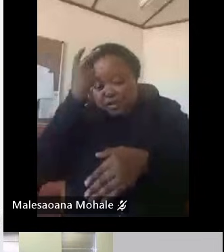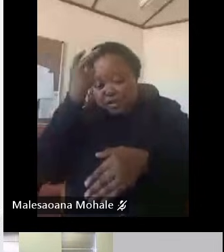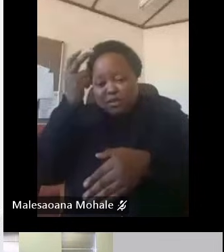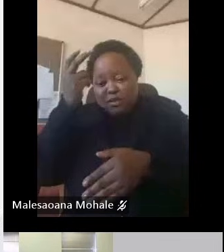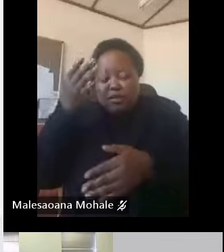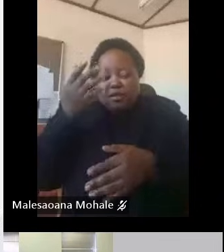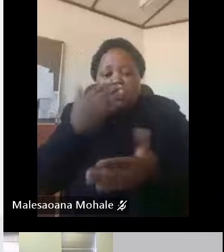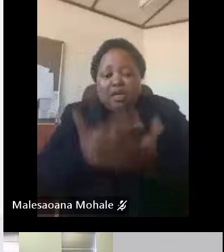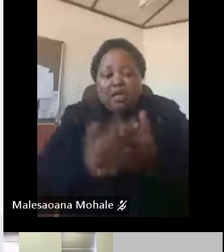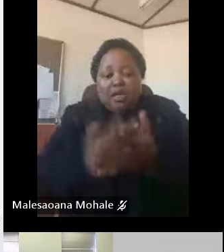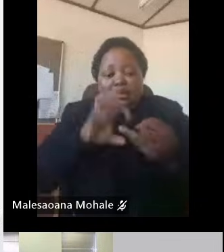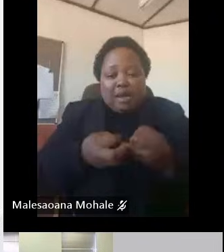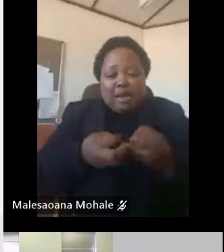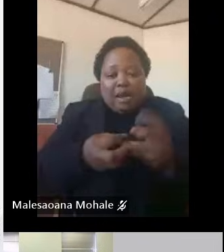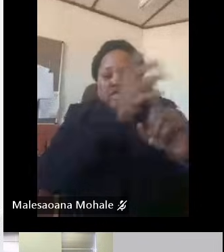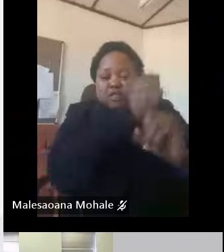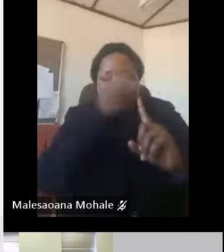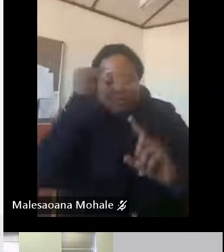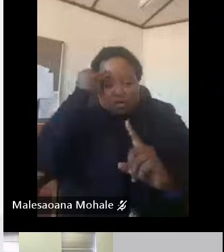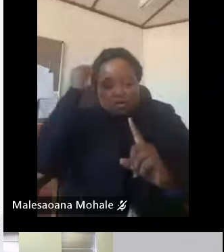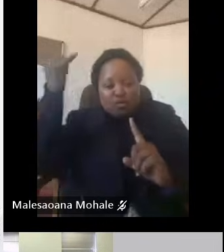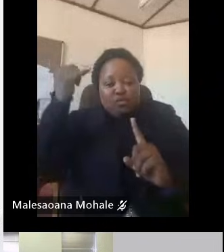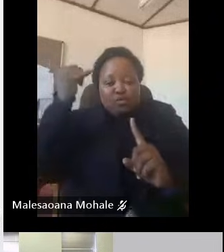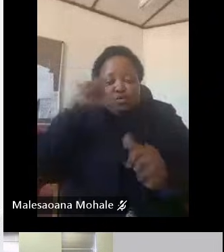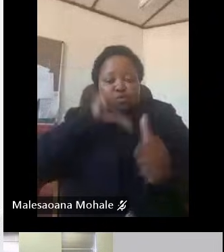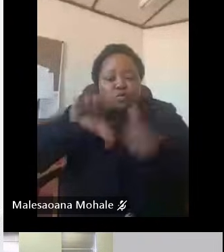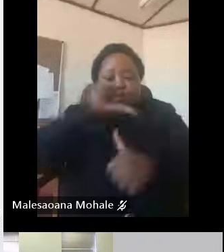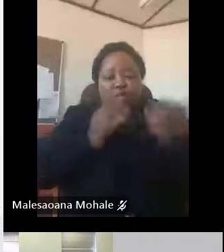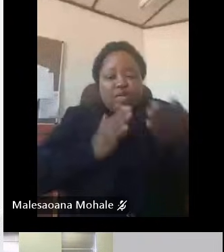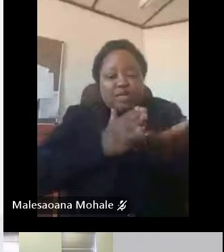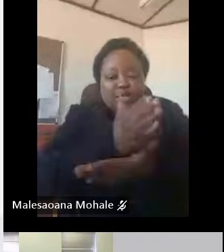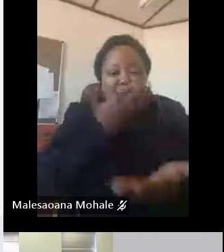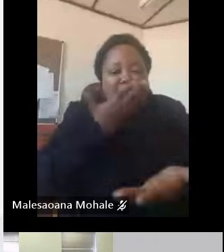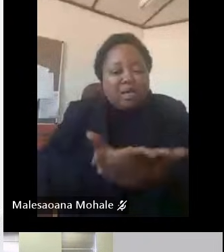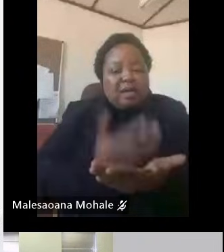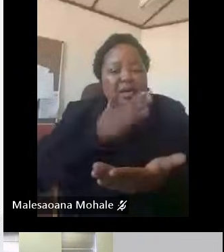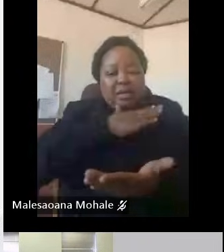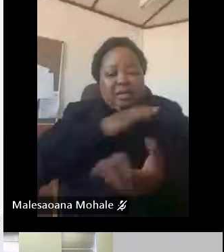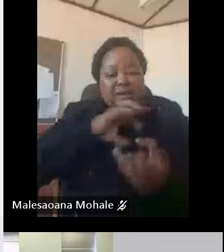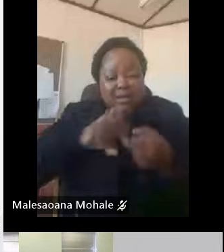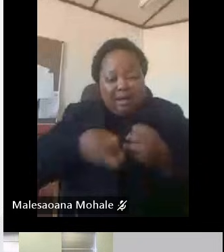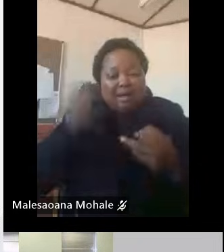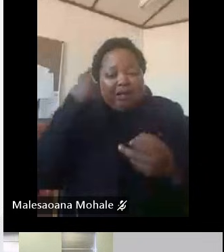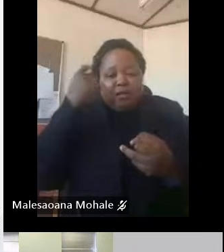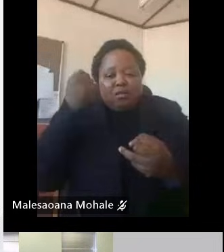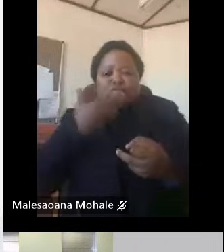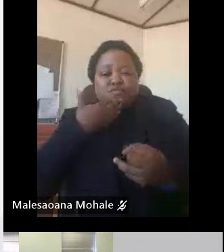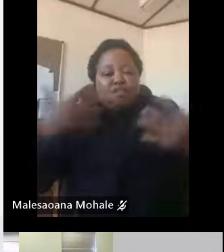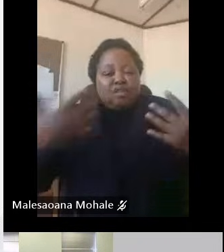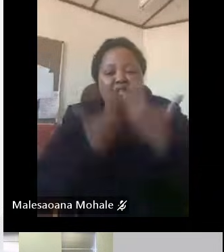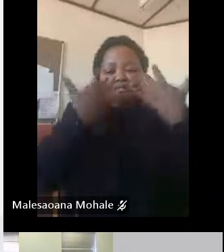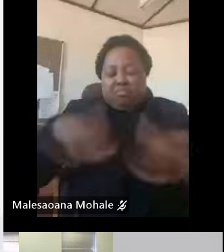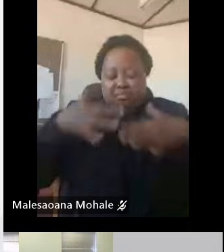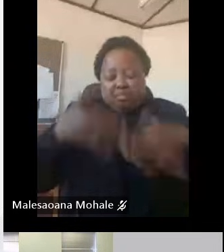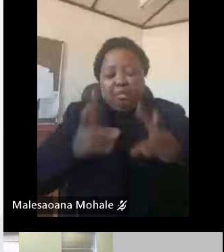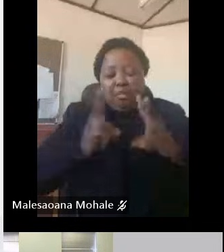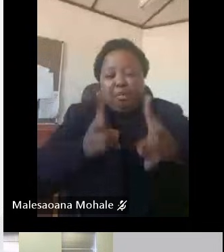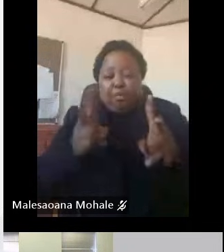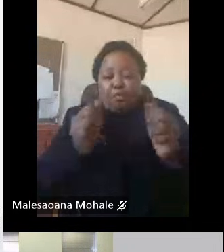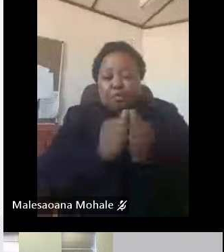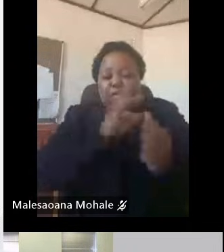social justice, we try to understand whatever challenges that our members within the communities are facing and going